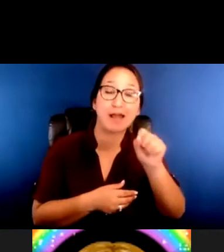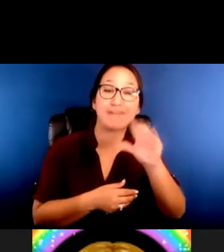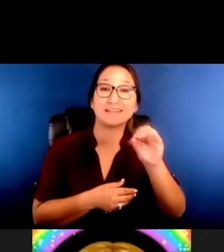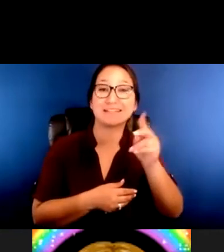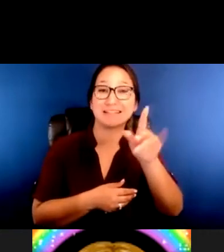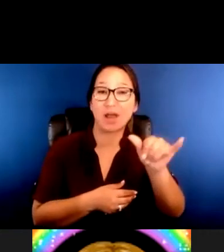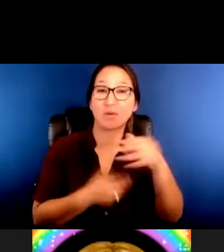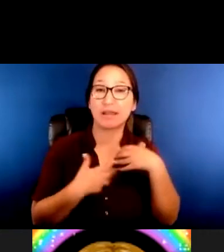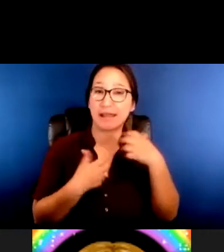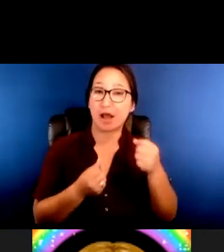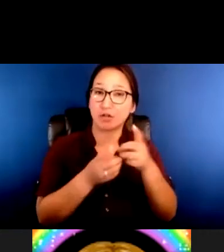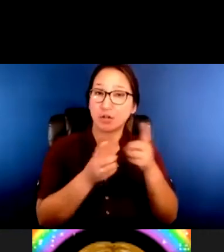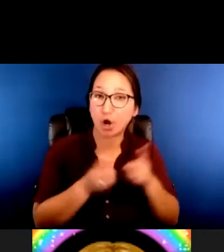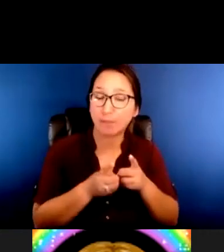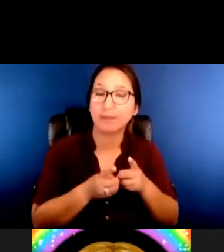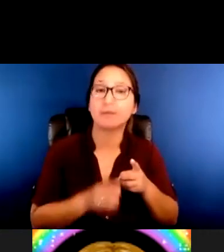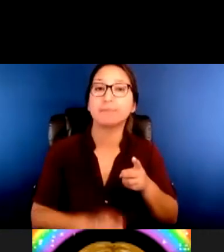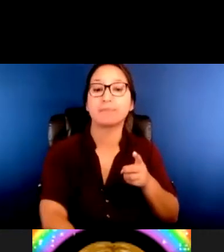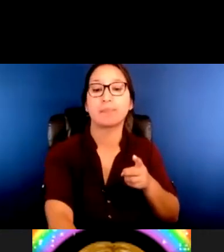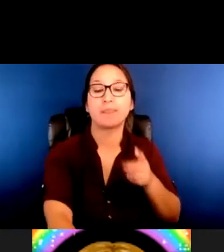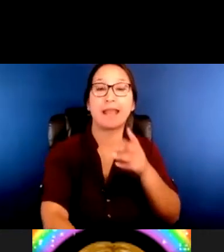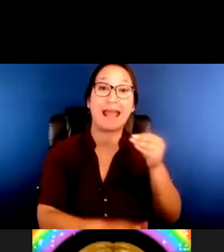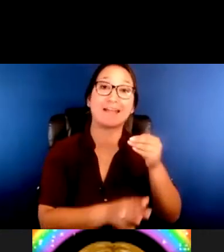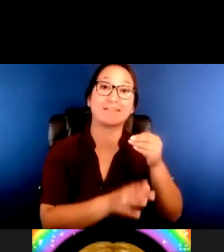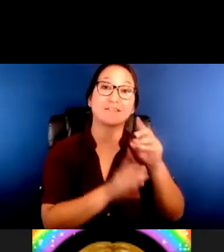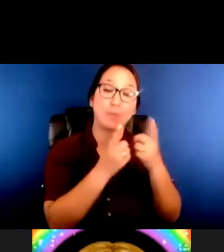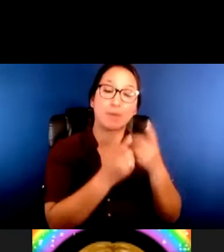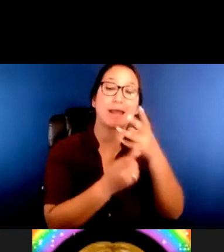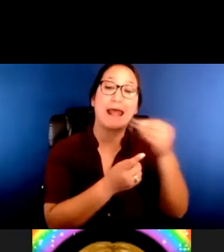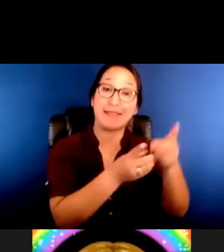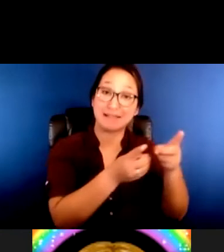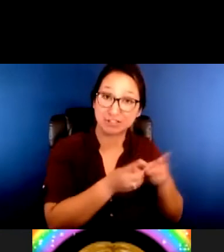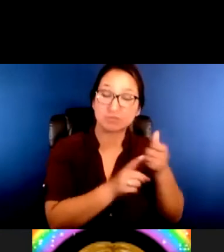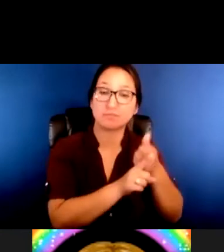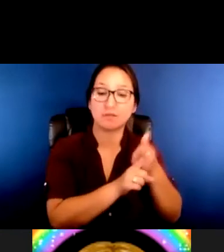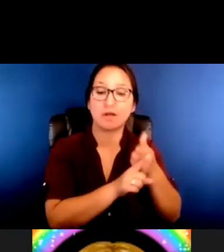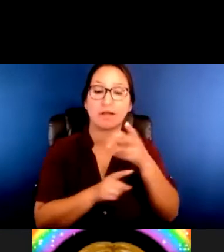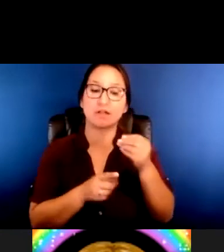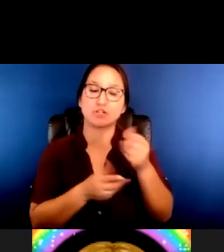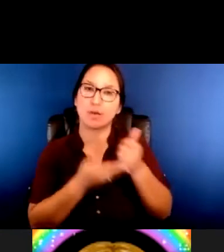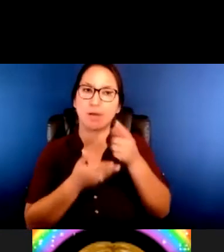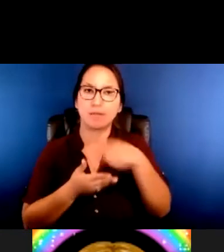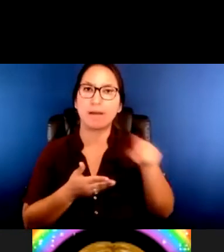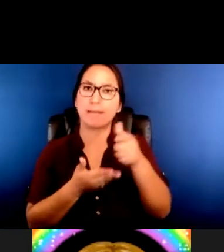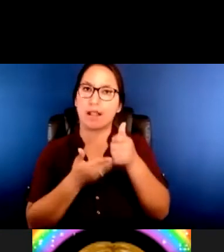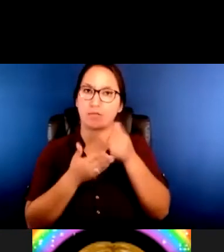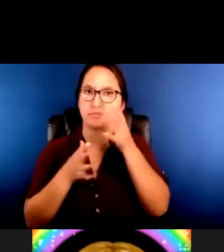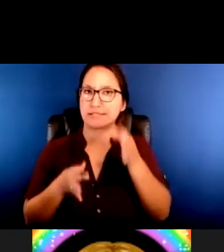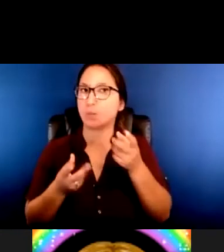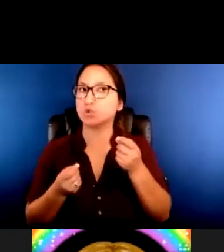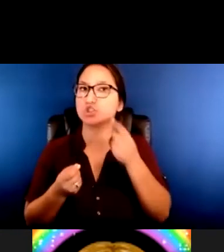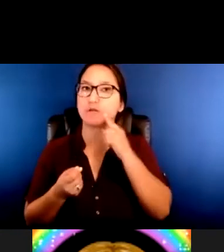Department, to make the appropriate calls to help our community and our students. Ms. Payne, do you want to talk more about